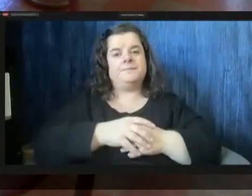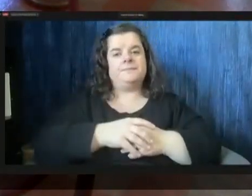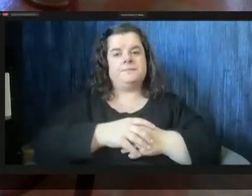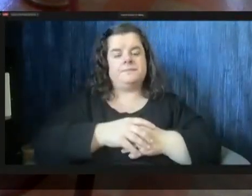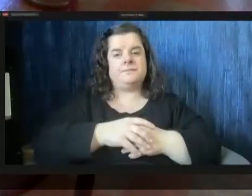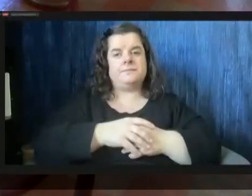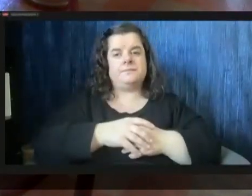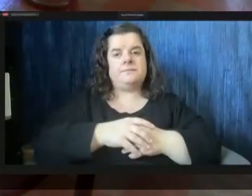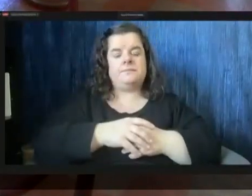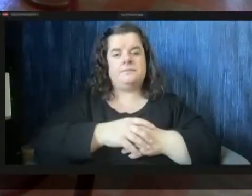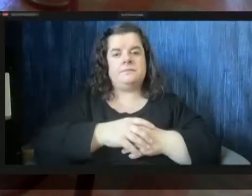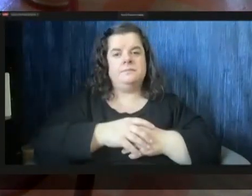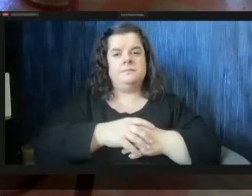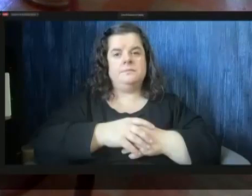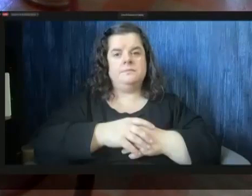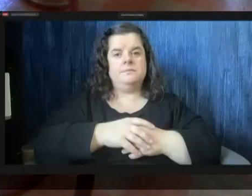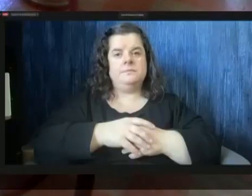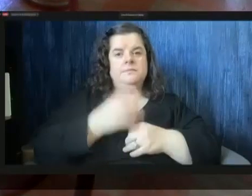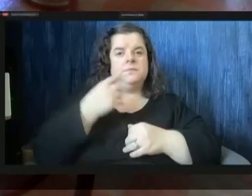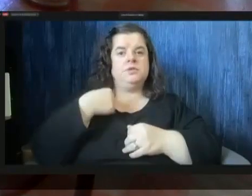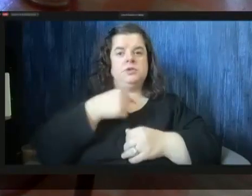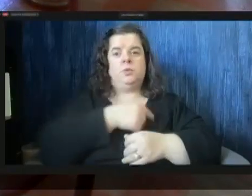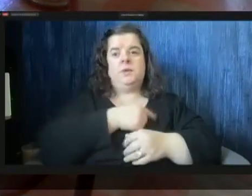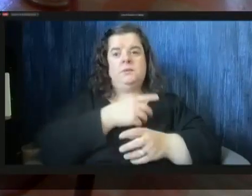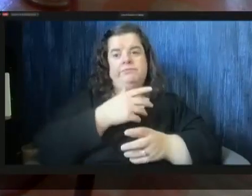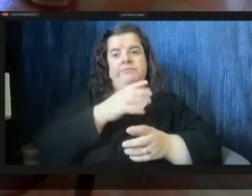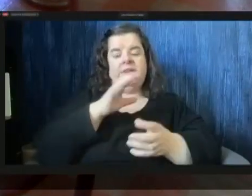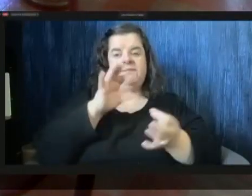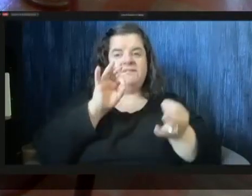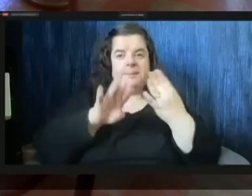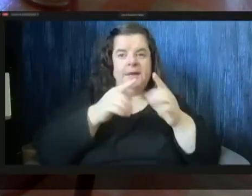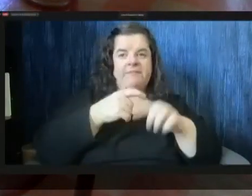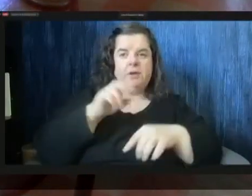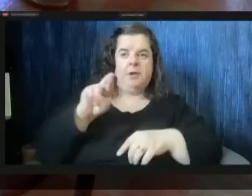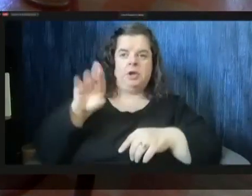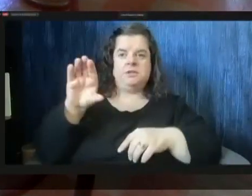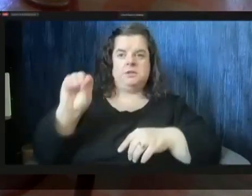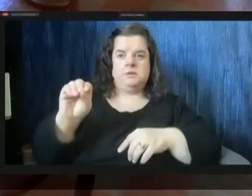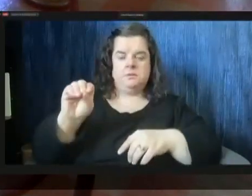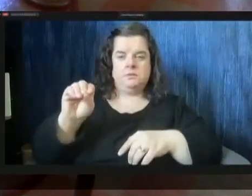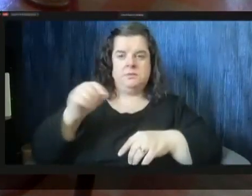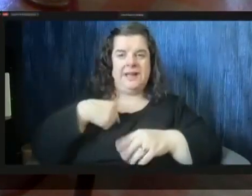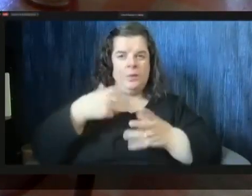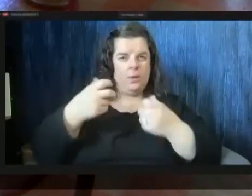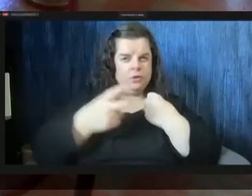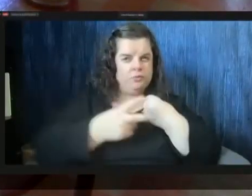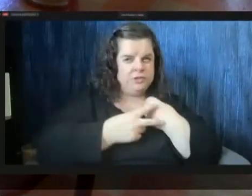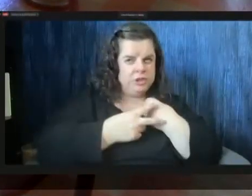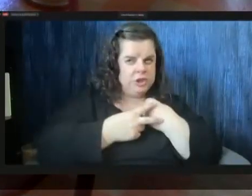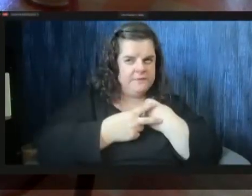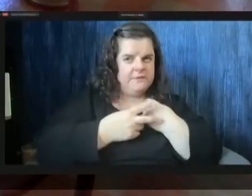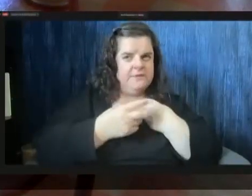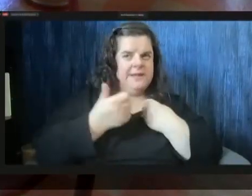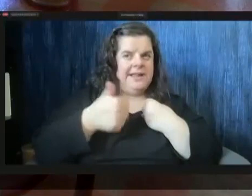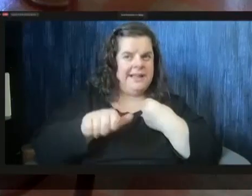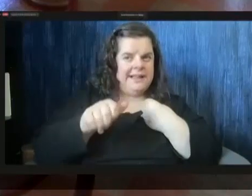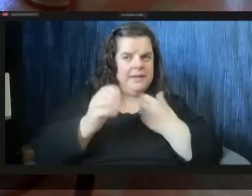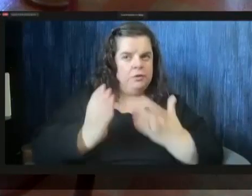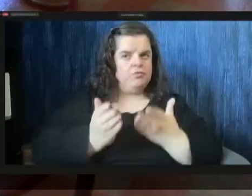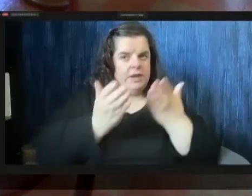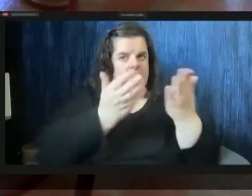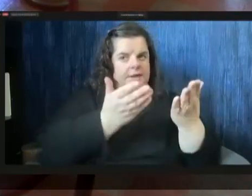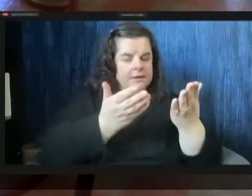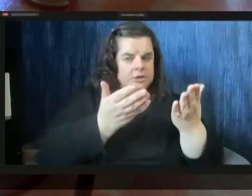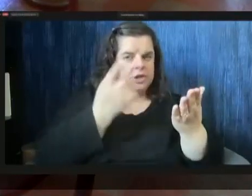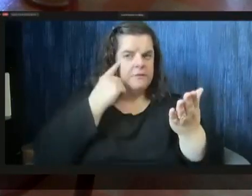far as feedback that we've gotten from RCOs. I want to reserve any kind of recommendations for